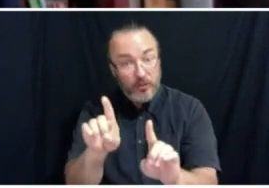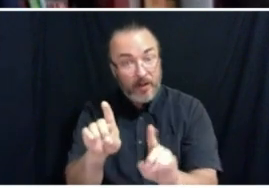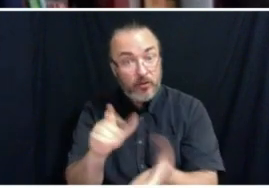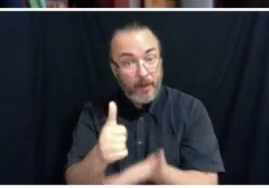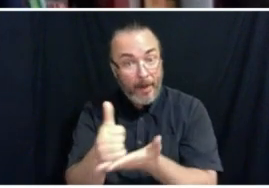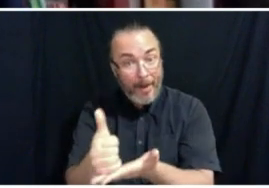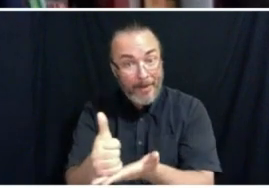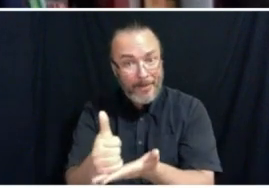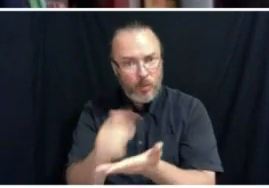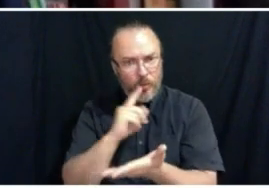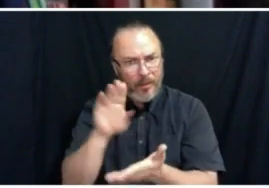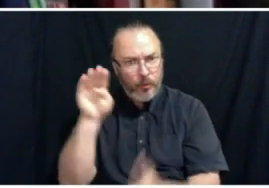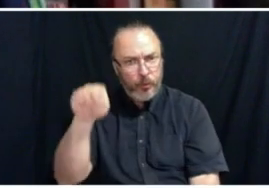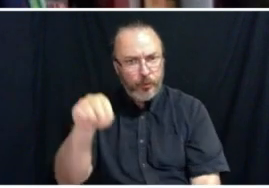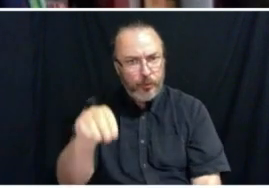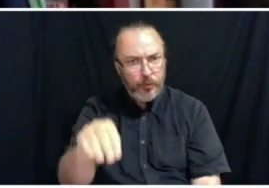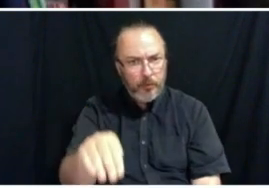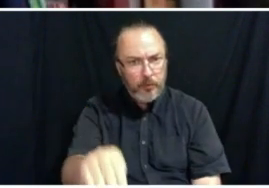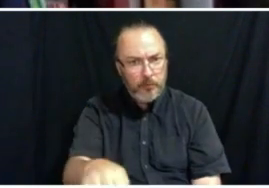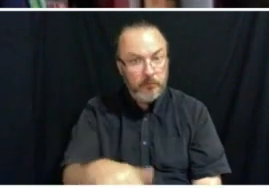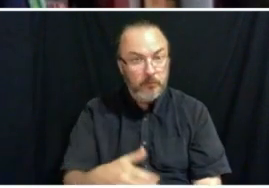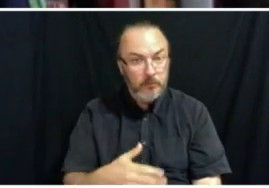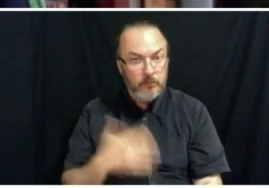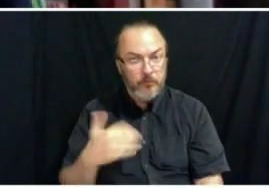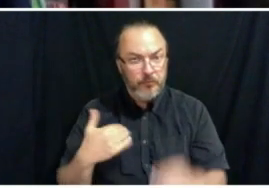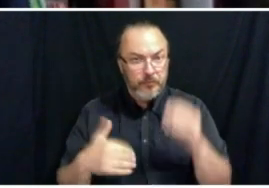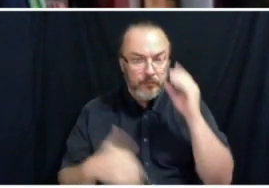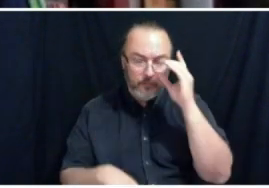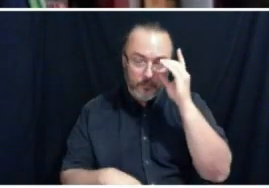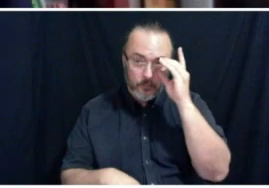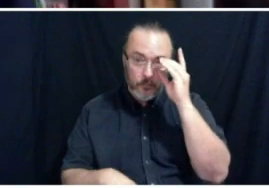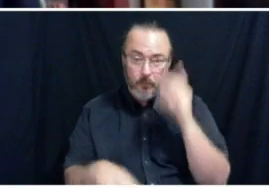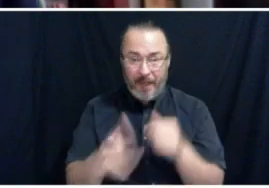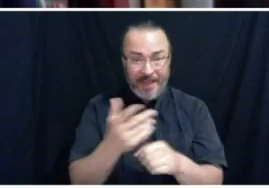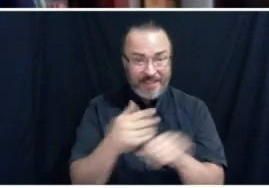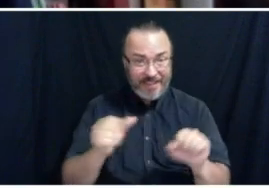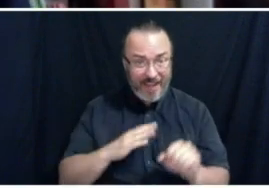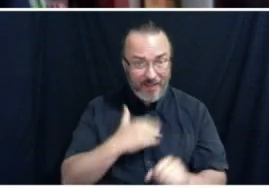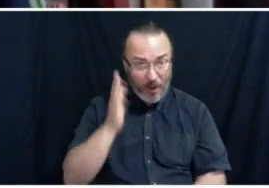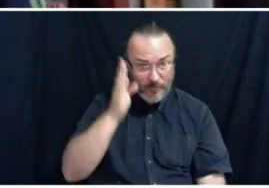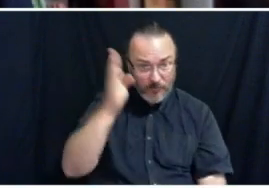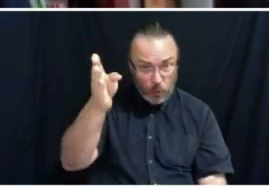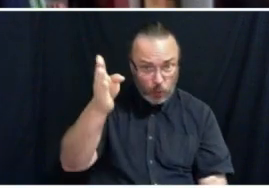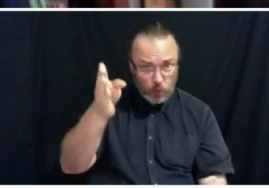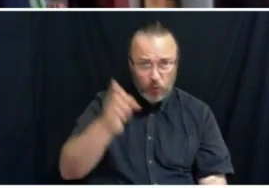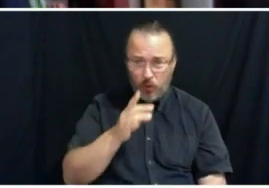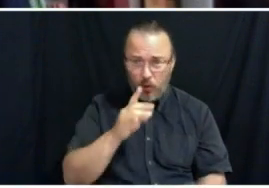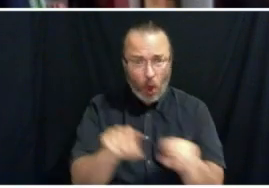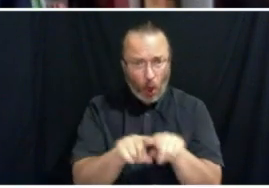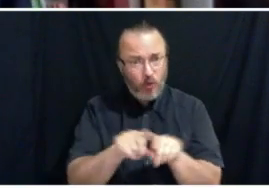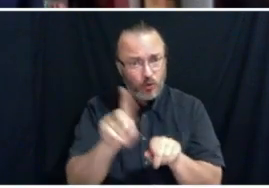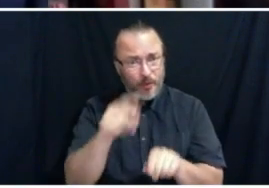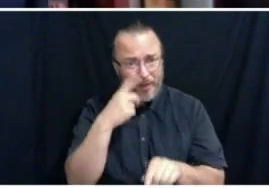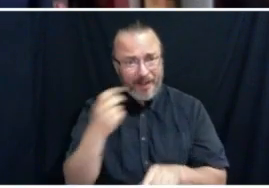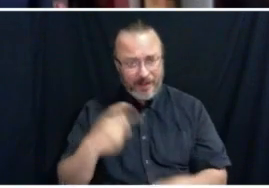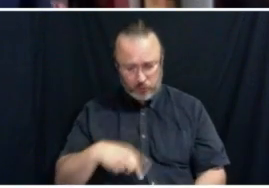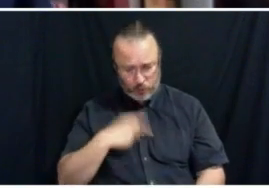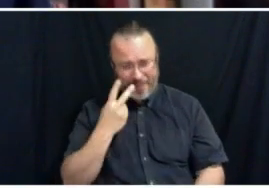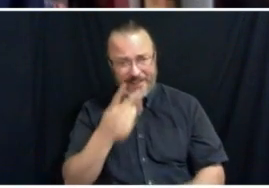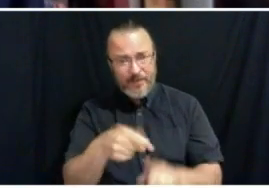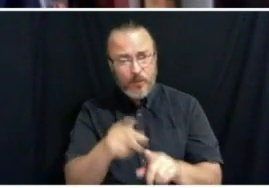falling from the donor countries. Save Our Future is needed also because we see from the report how